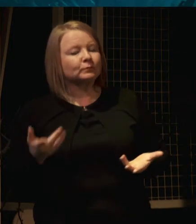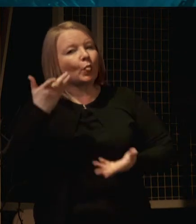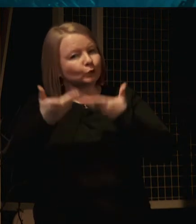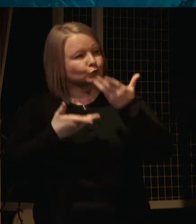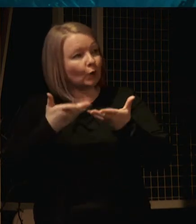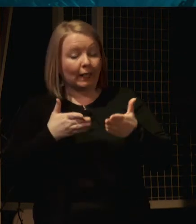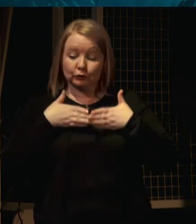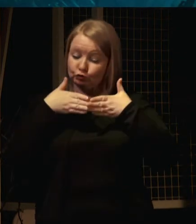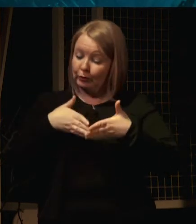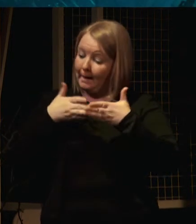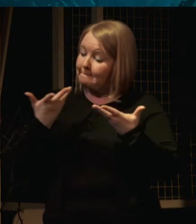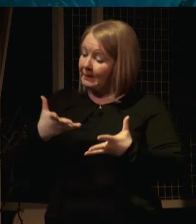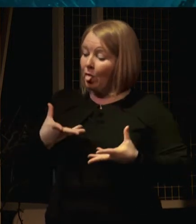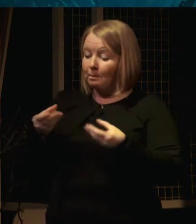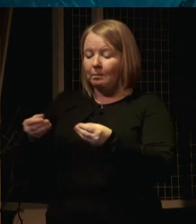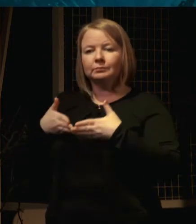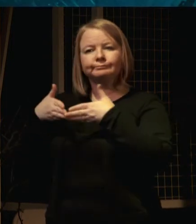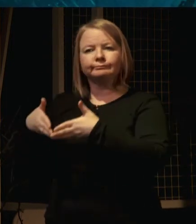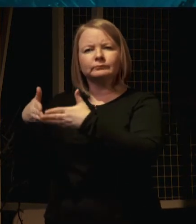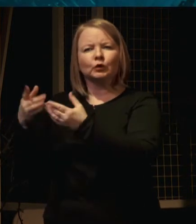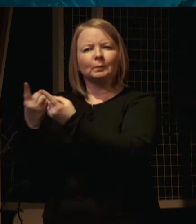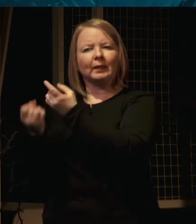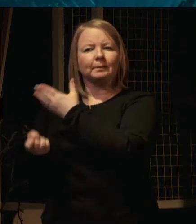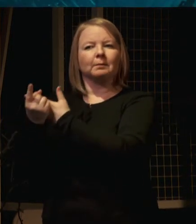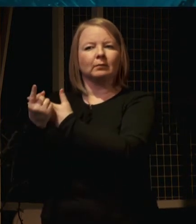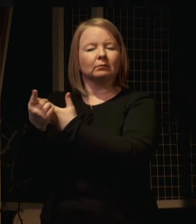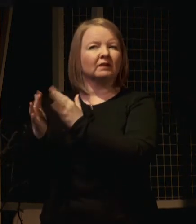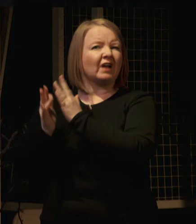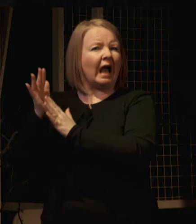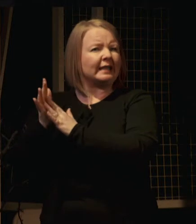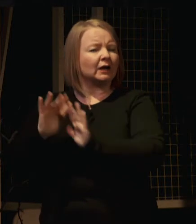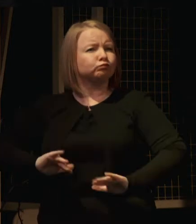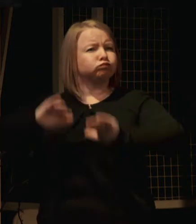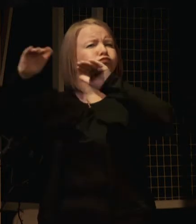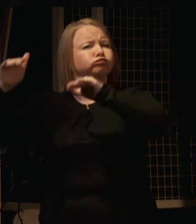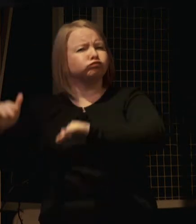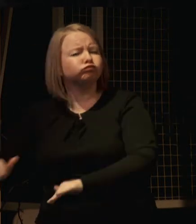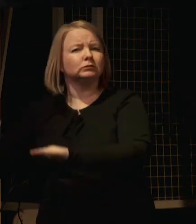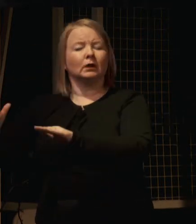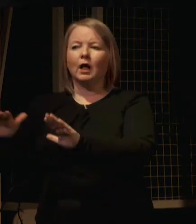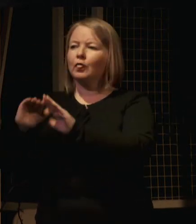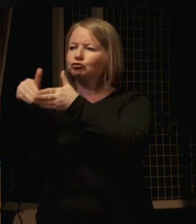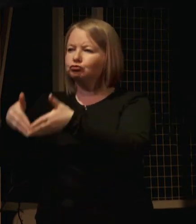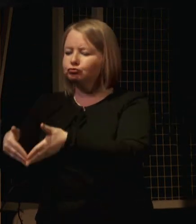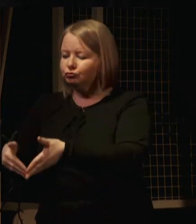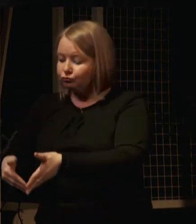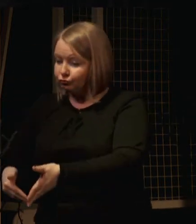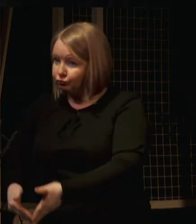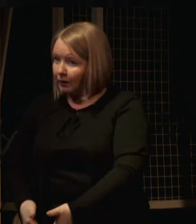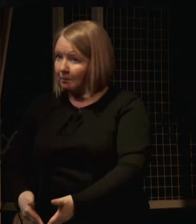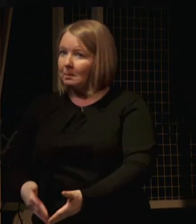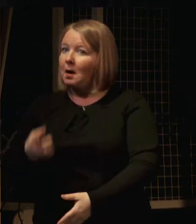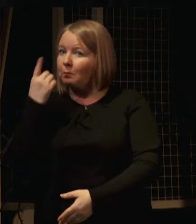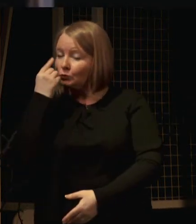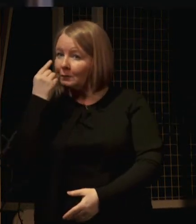ships left the harbour with all this treasure on them, and something happened, maybe a fire, maybe a sea swell, that caused all these ships to sink to the bottom of the Tay estuary. Maybe they just